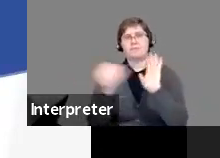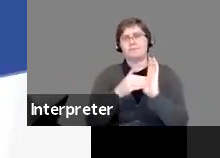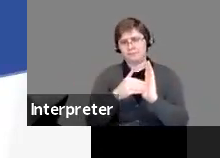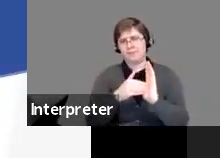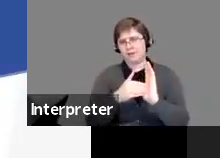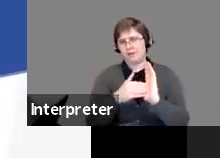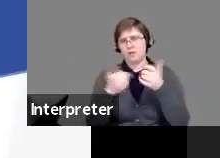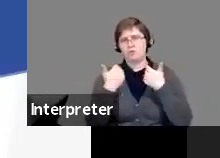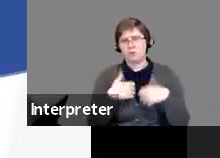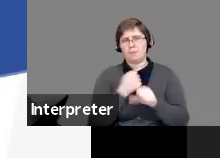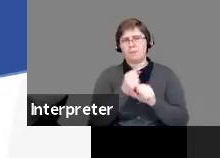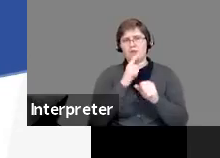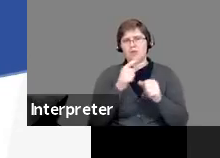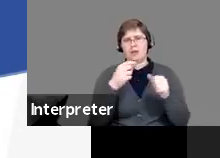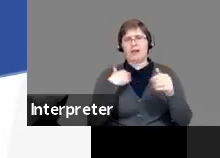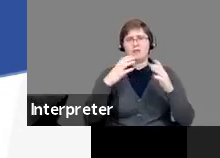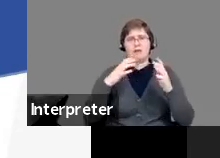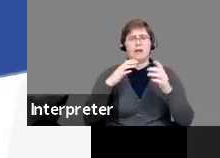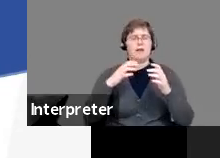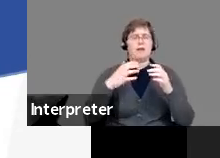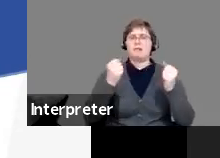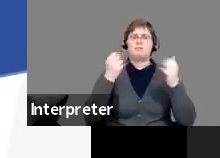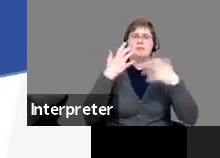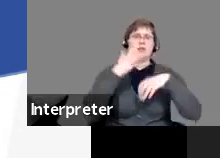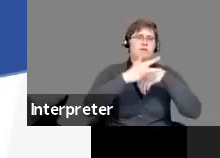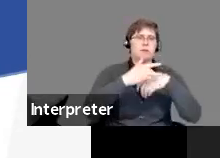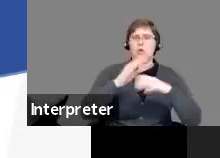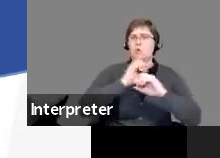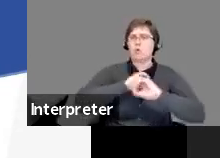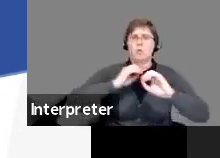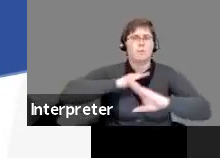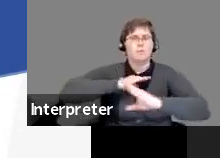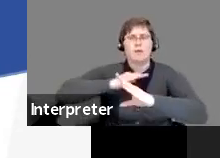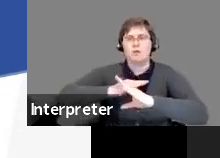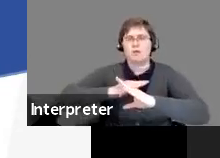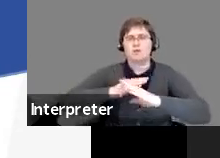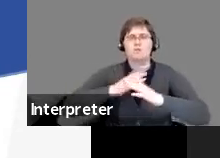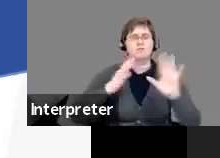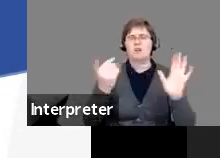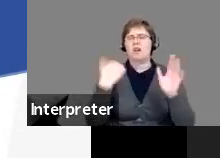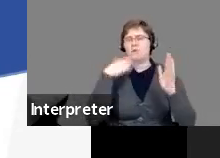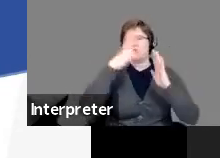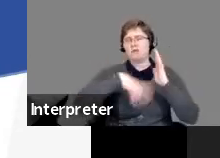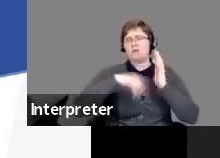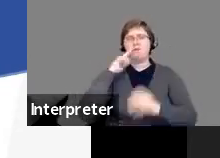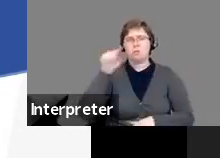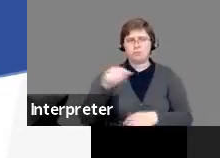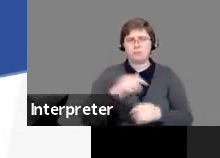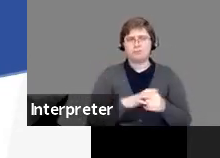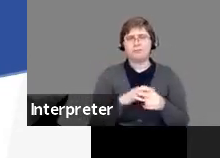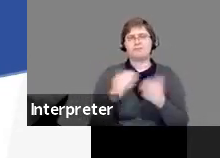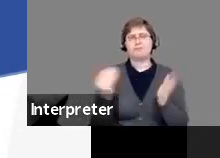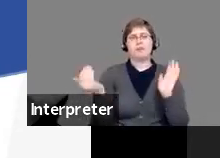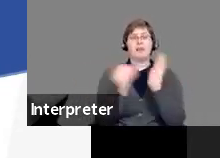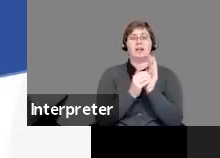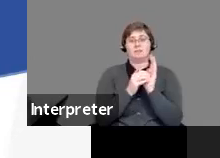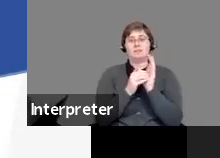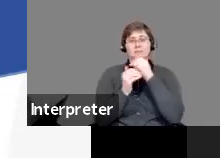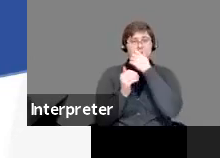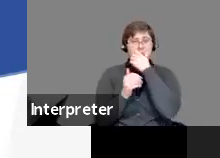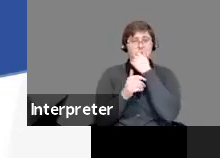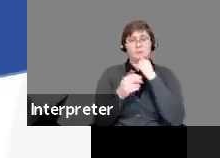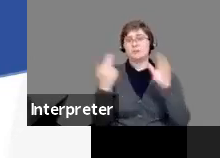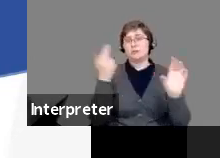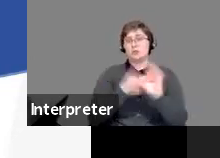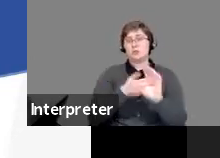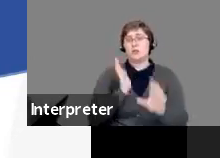sure that we knock down as many barriers for you to get your vaccination. Let me just read these off to you. Again, you're going to want to get onto the